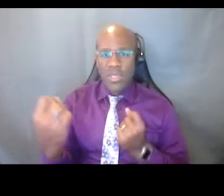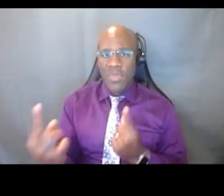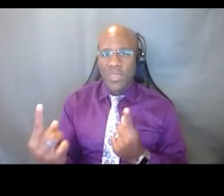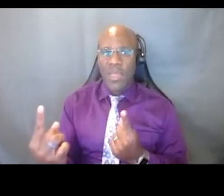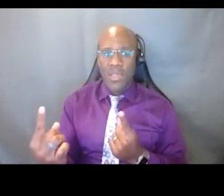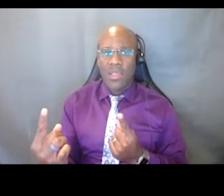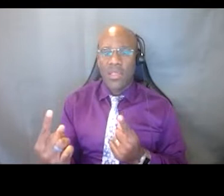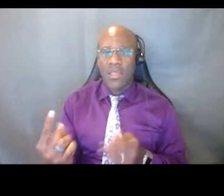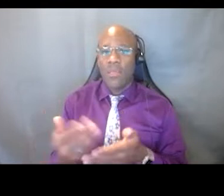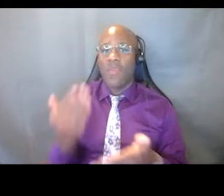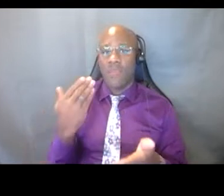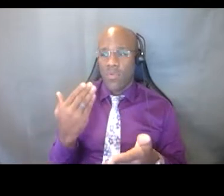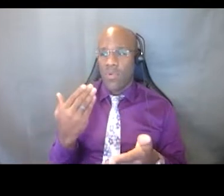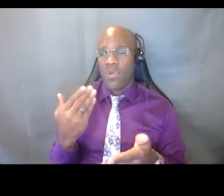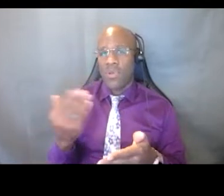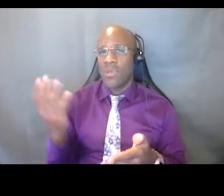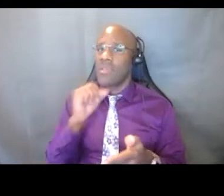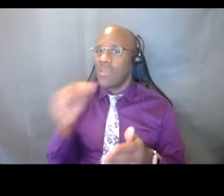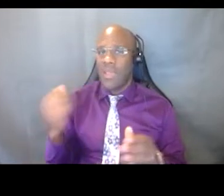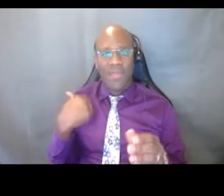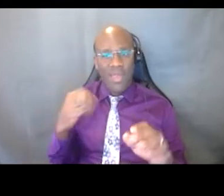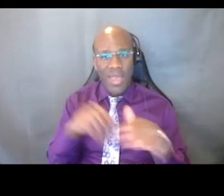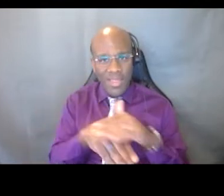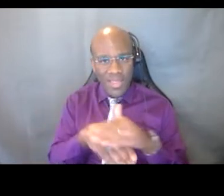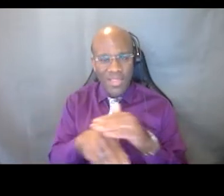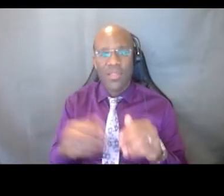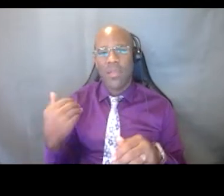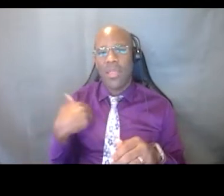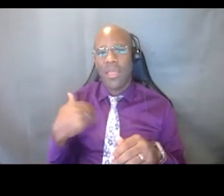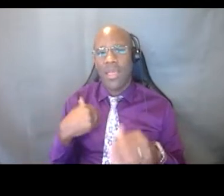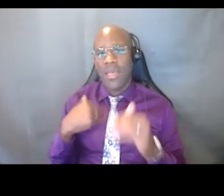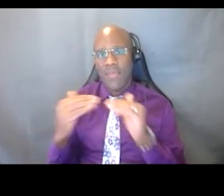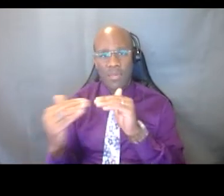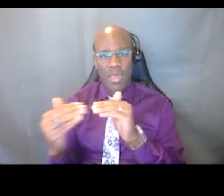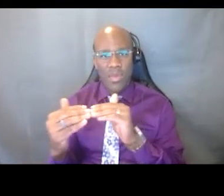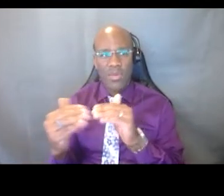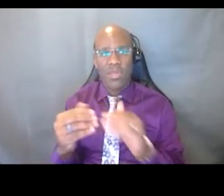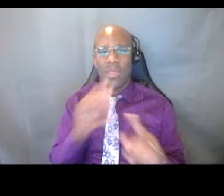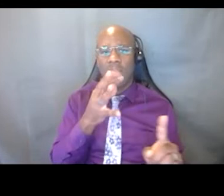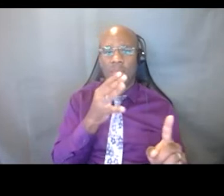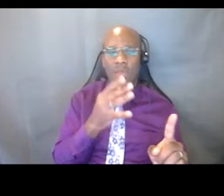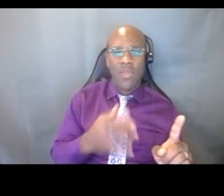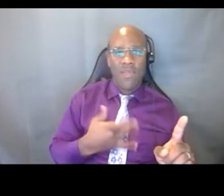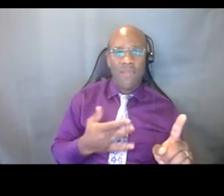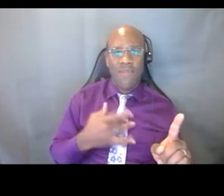peers was really key for these families, and she felt like she was a part of their puzzles